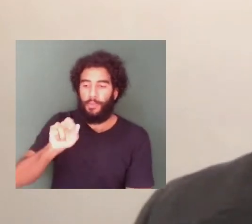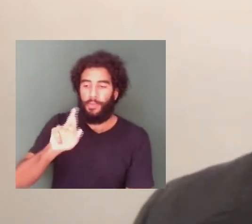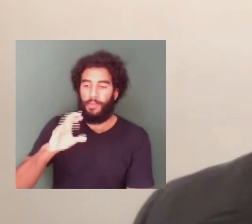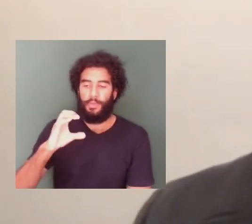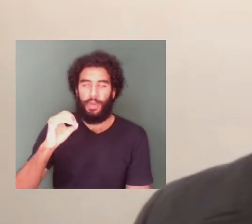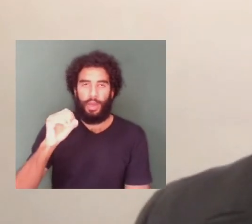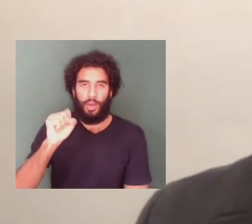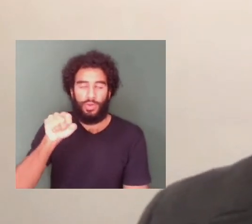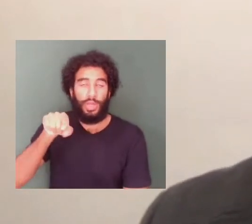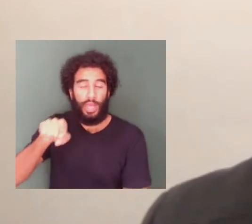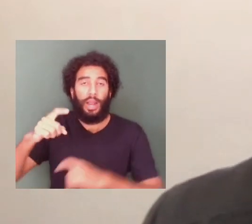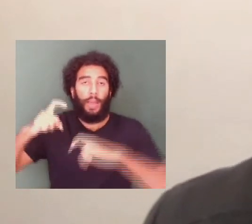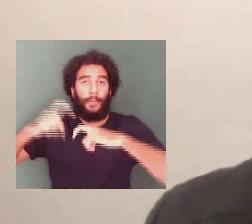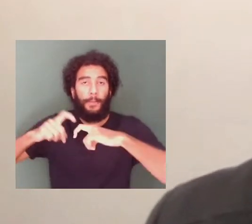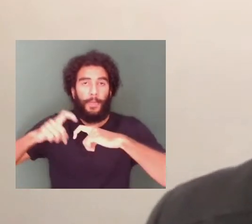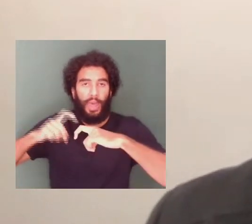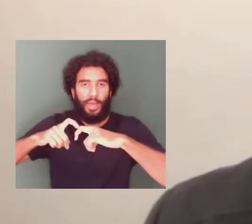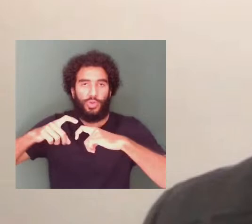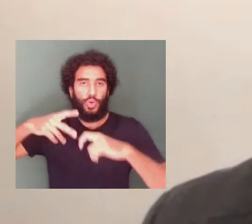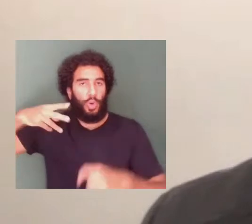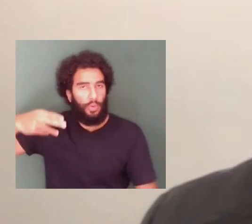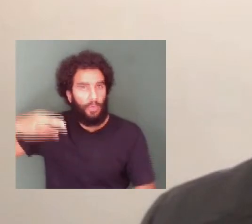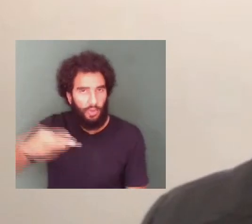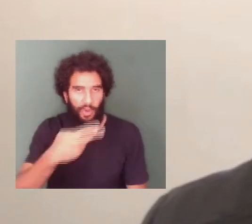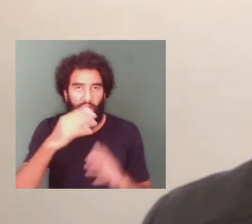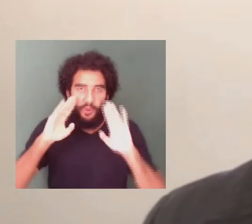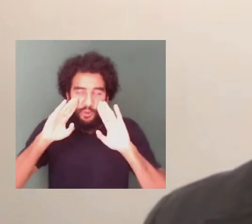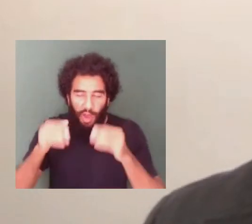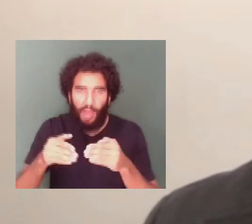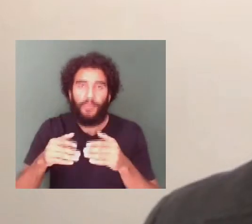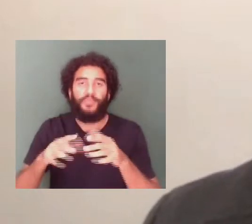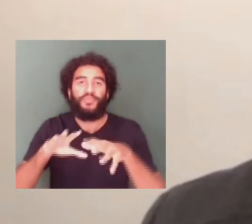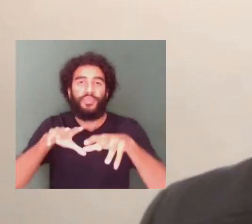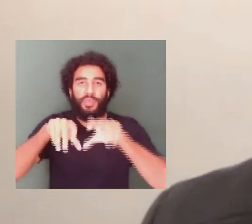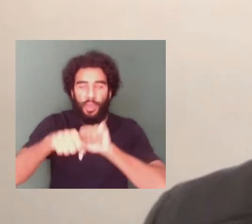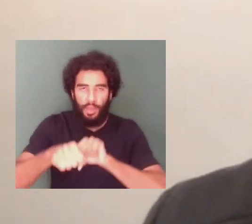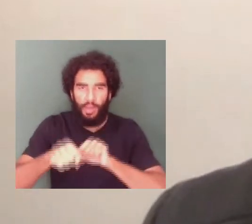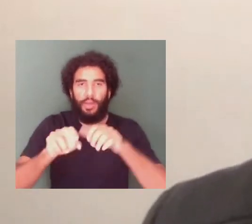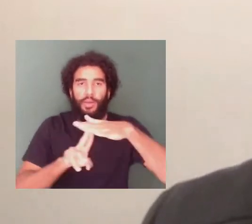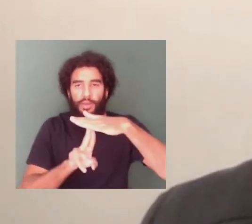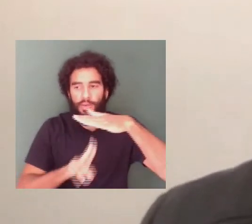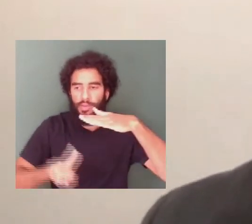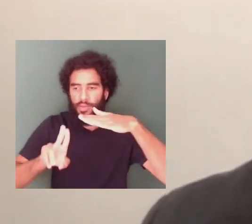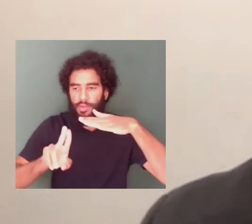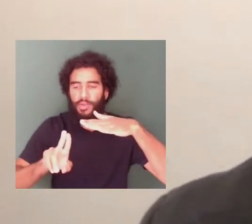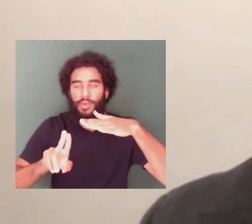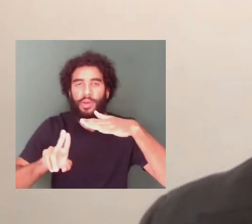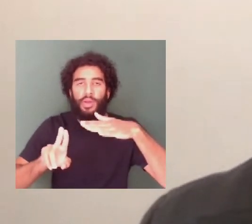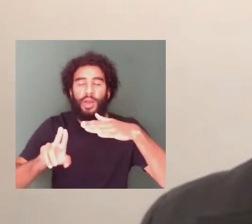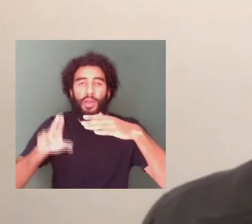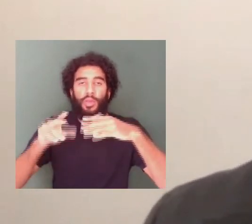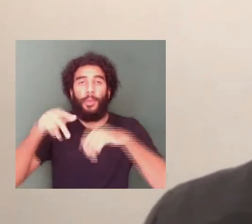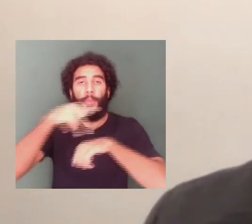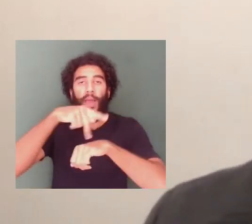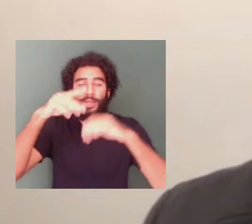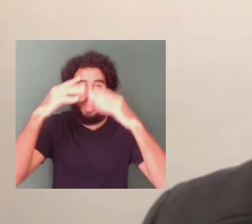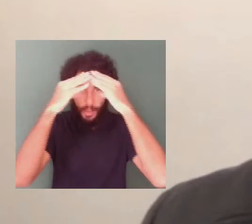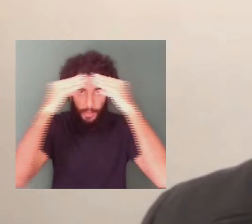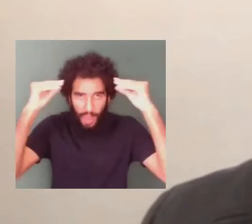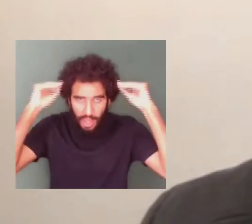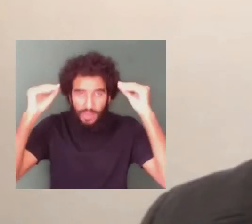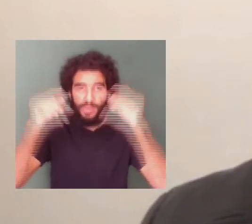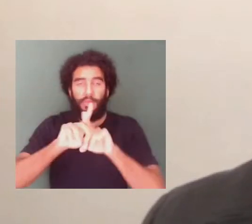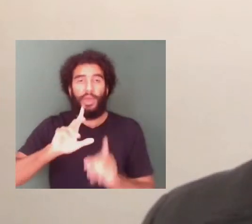Dr. Marcos Arana. He's a surgeon, graduated by the National University,